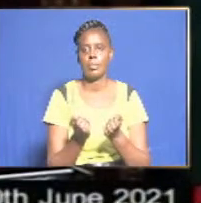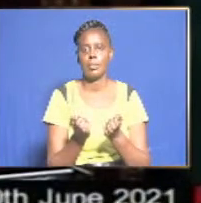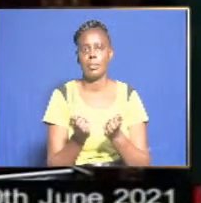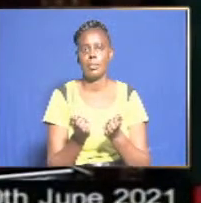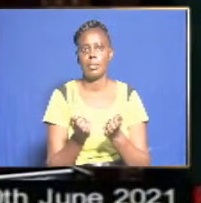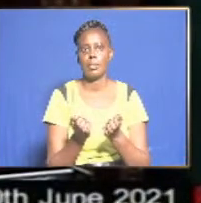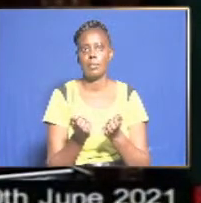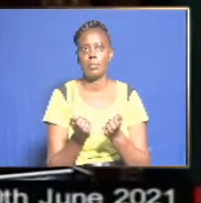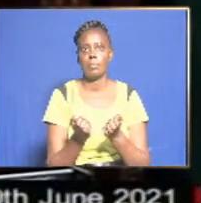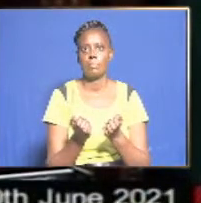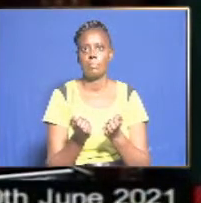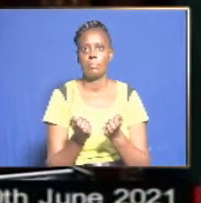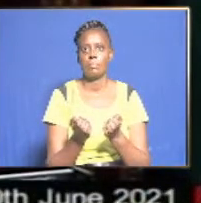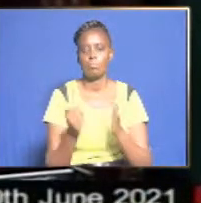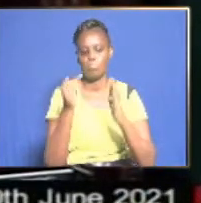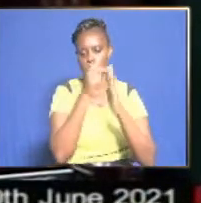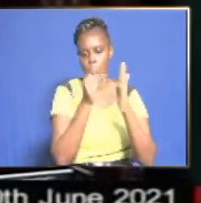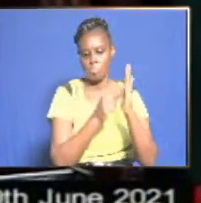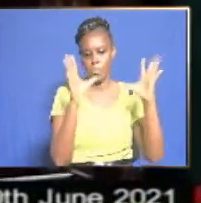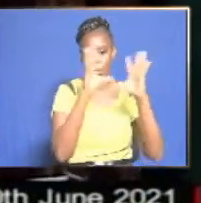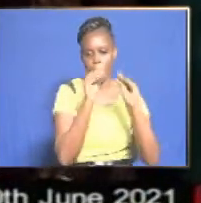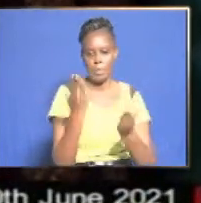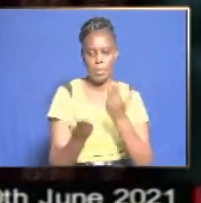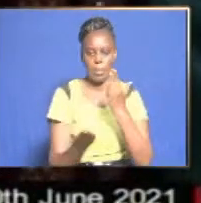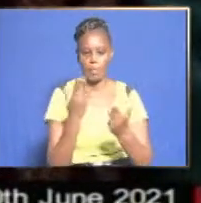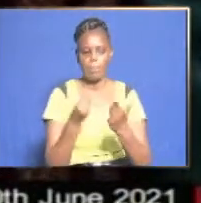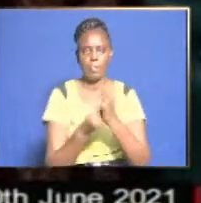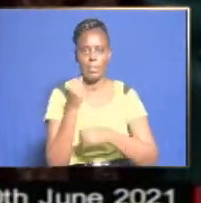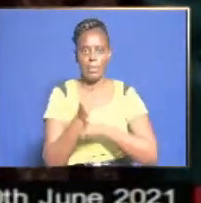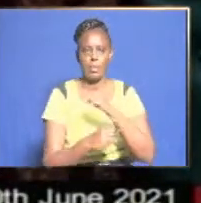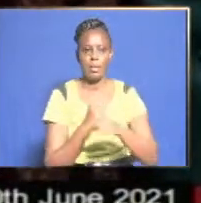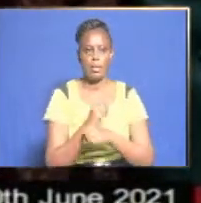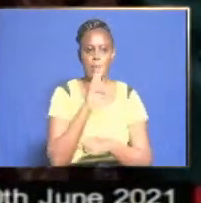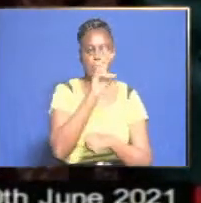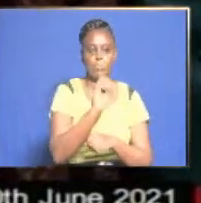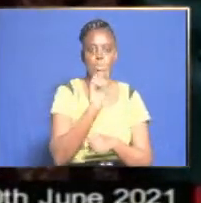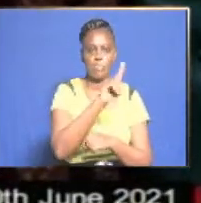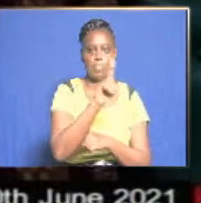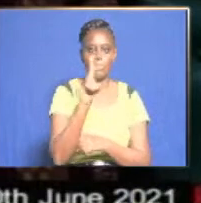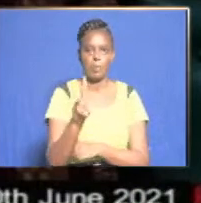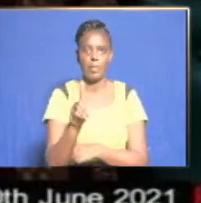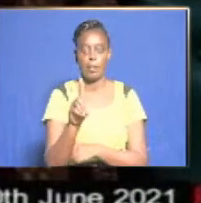for delivery of the highlights of budget estimates for the financial year